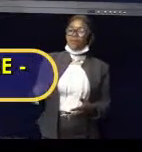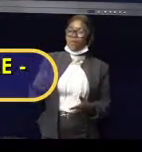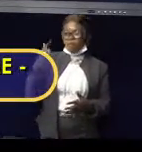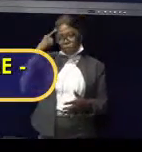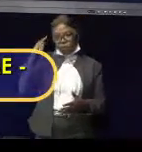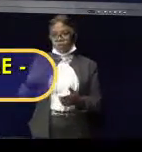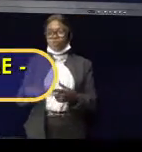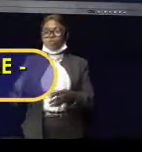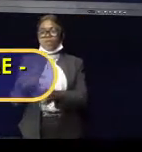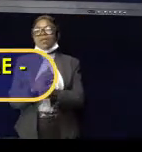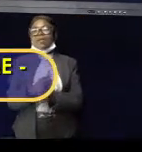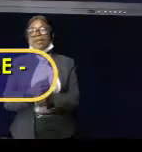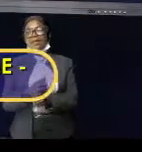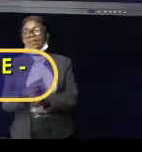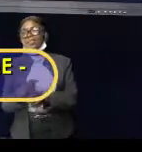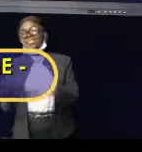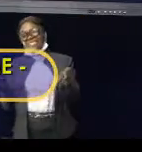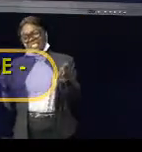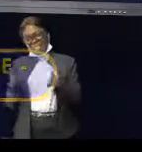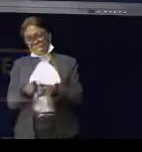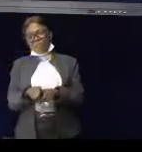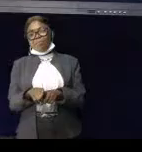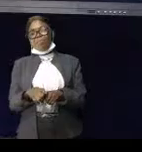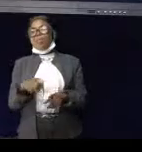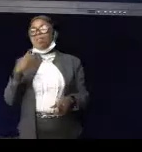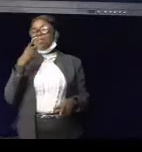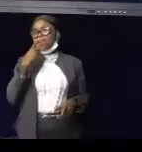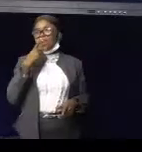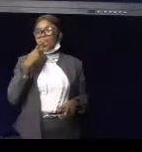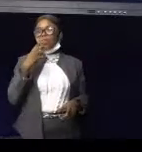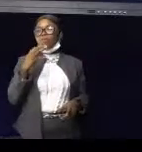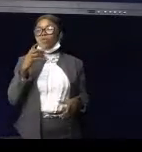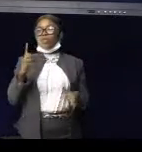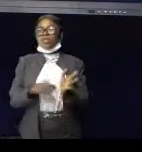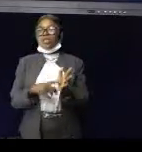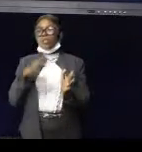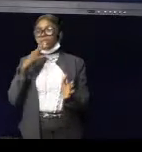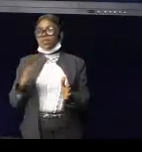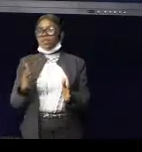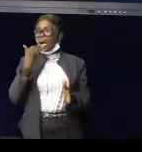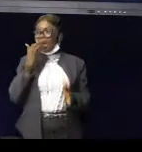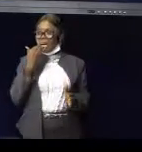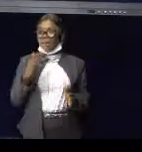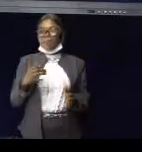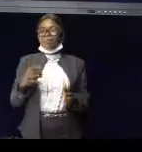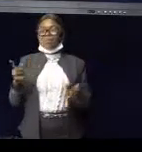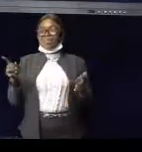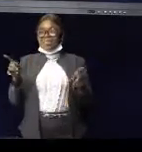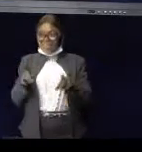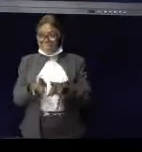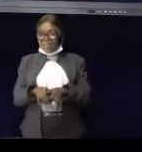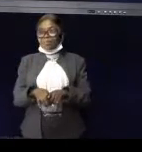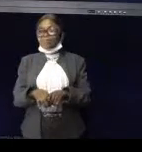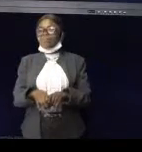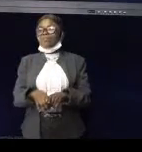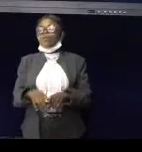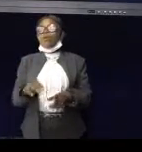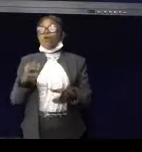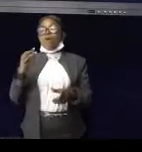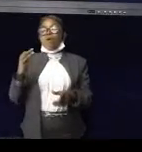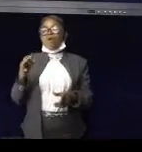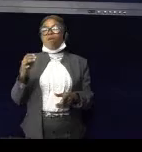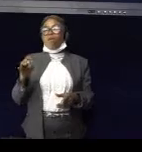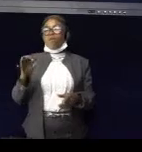taste of that delicious biscuit, 8 parts of sugar will go with 32